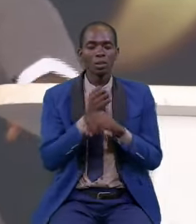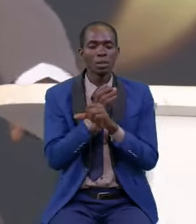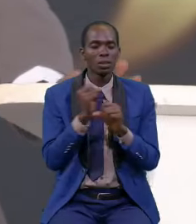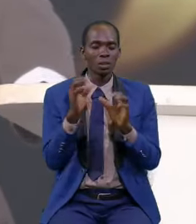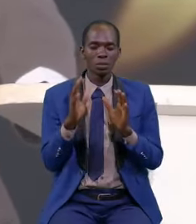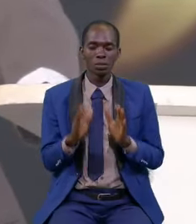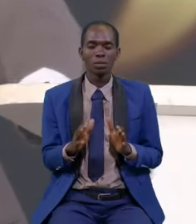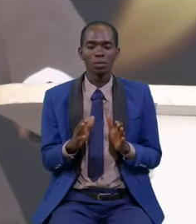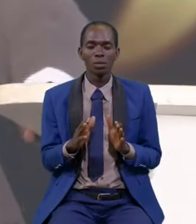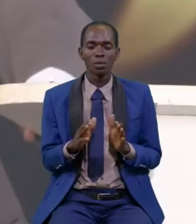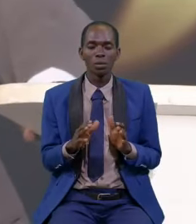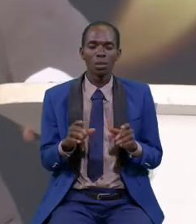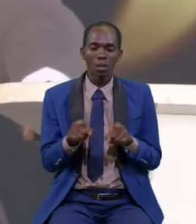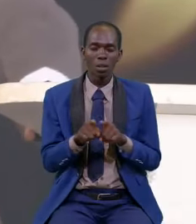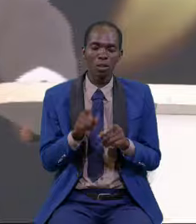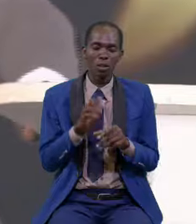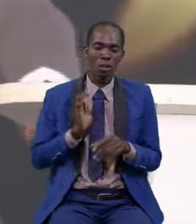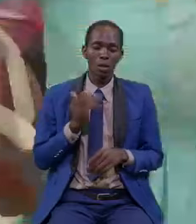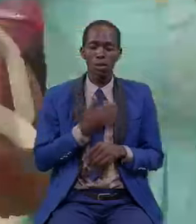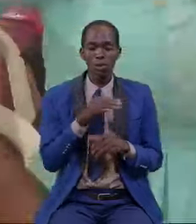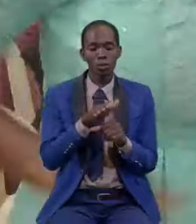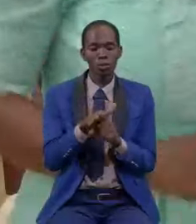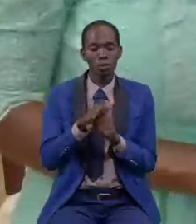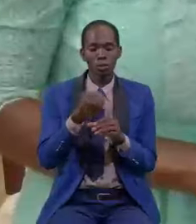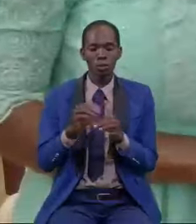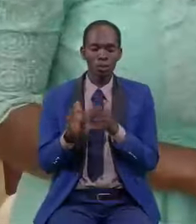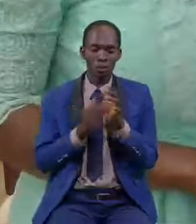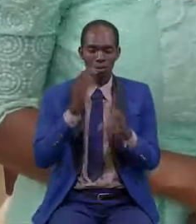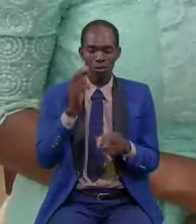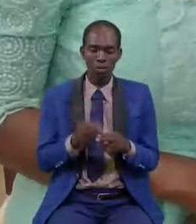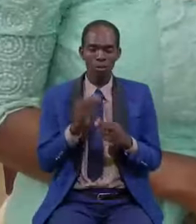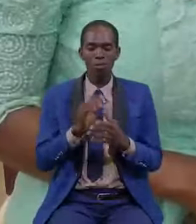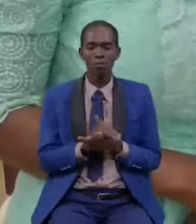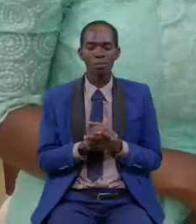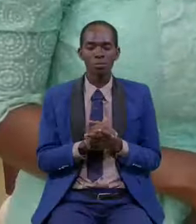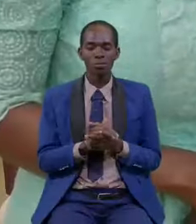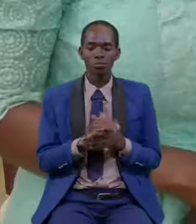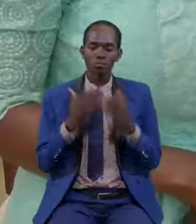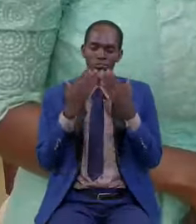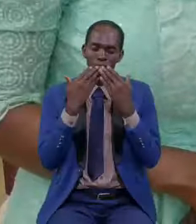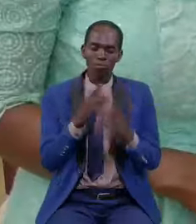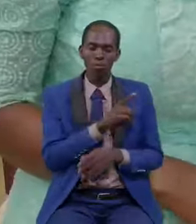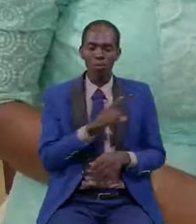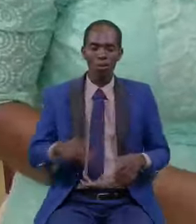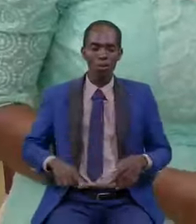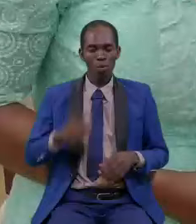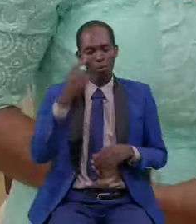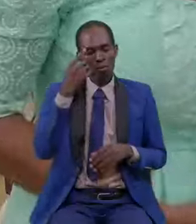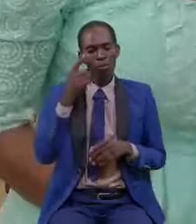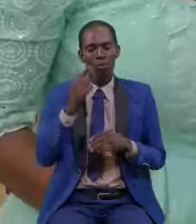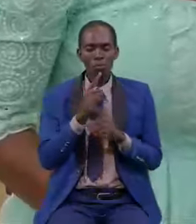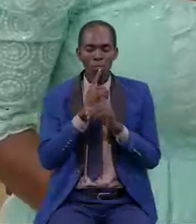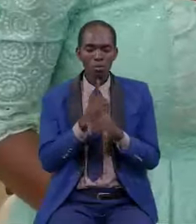a sufficiency in Jesus' name. Thank you, Lord, for the answer. In